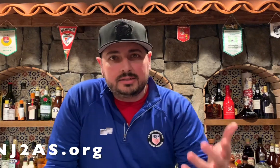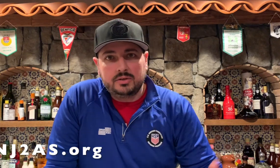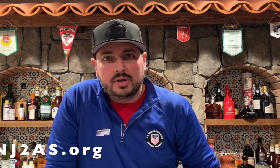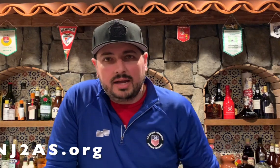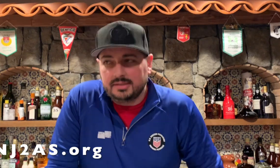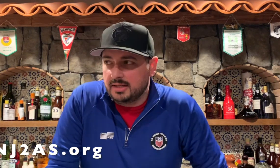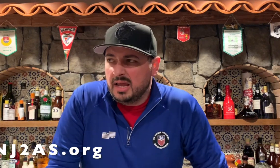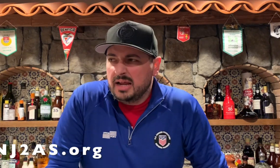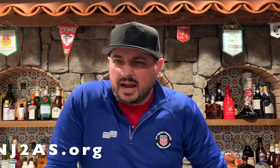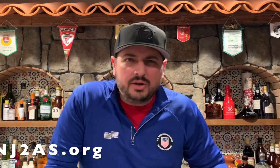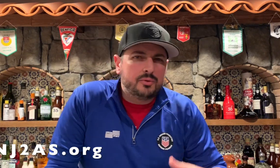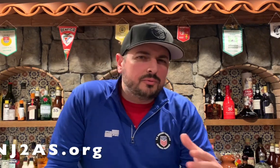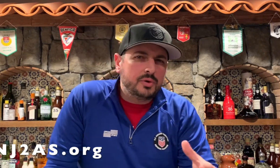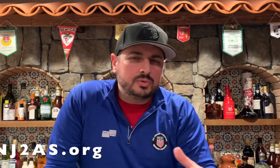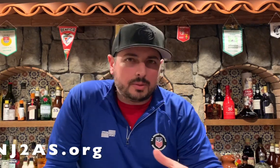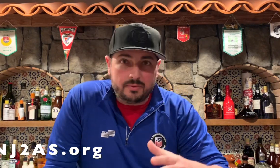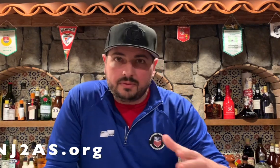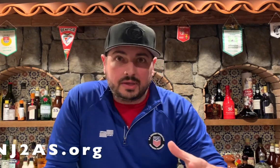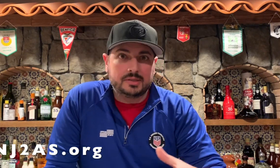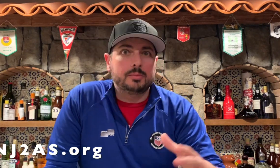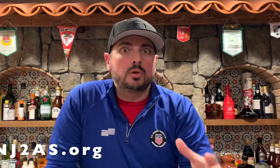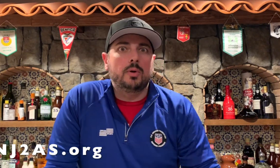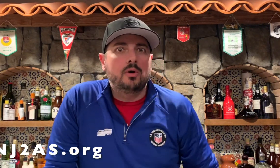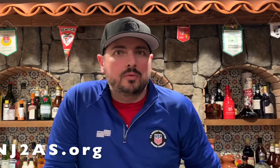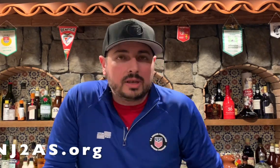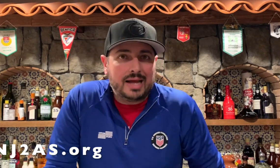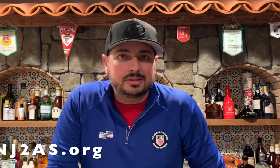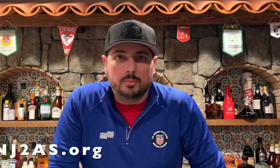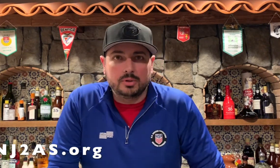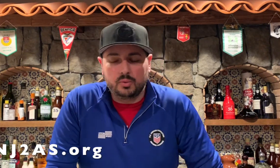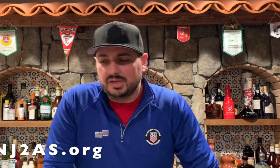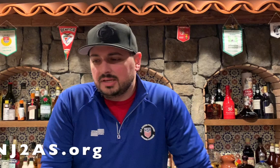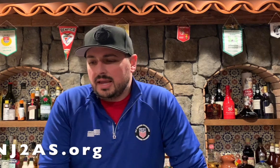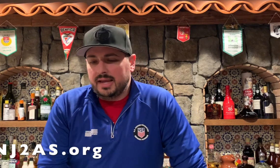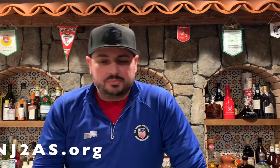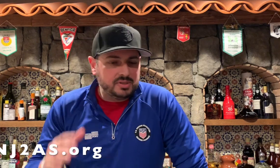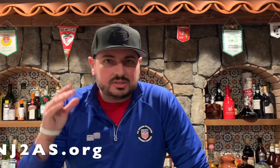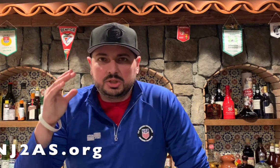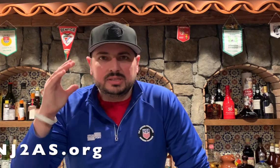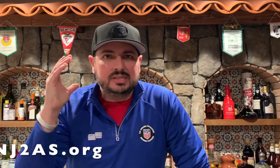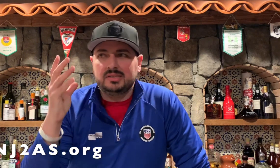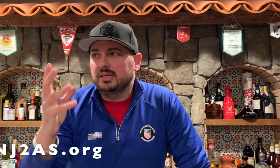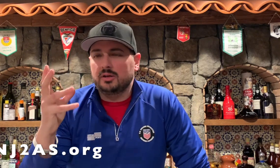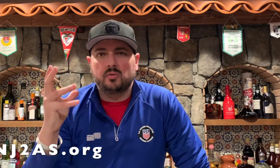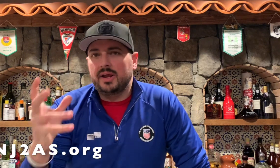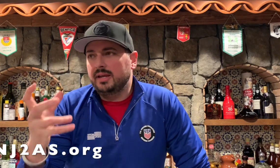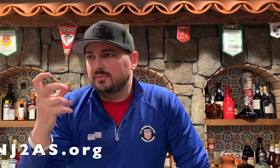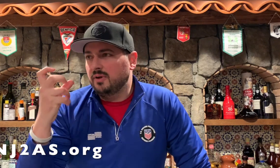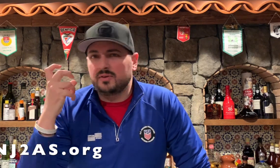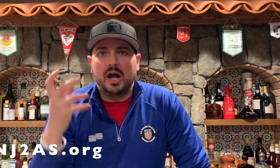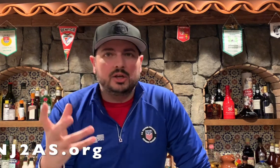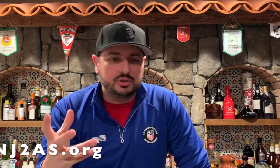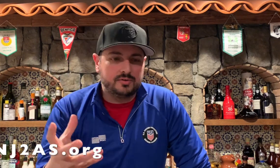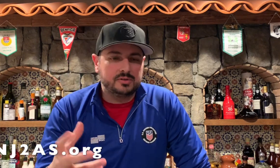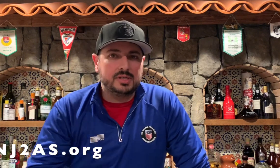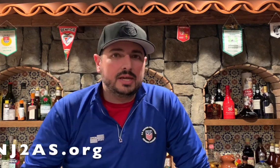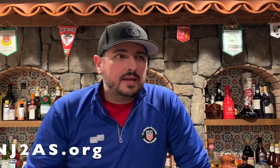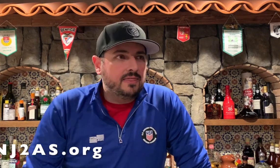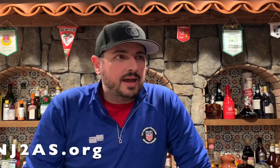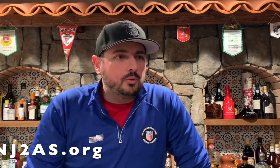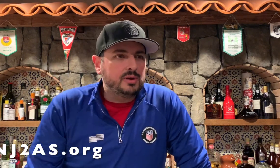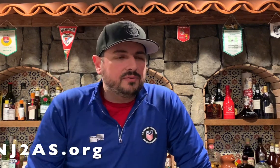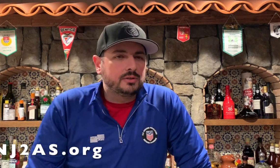wanted to get to you guys and kind of review some of the things that have been going over the last couple of weeks. It's been such a dizzying array of